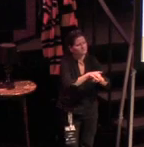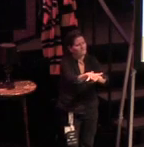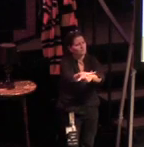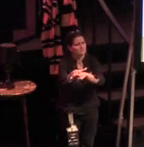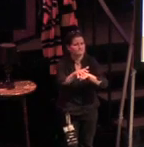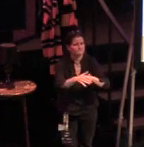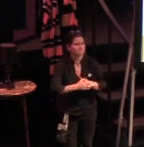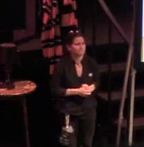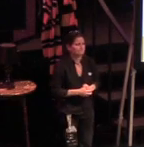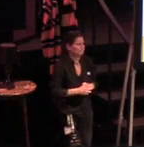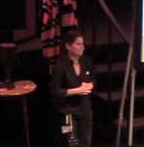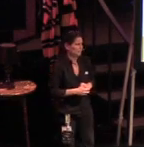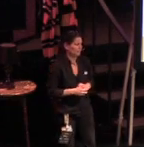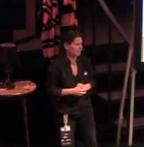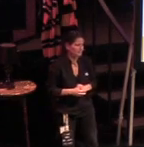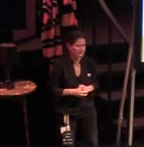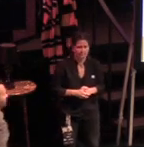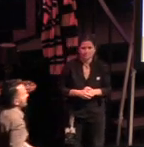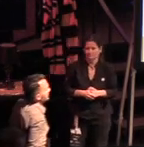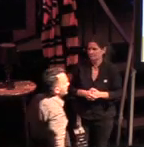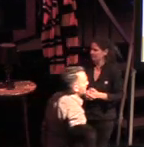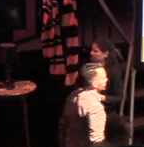he makes a lot of money